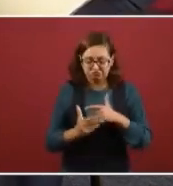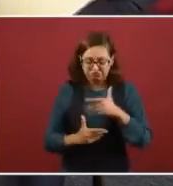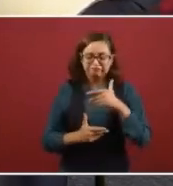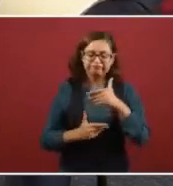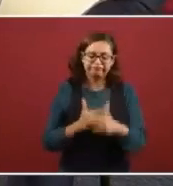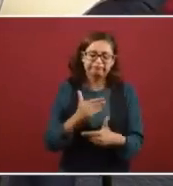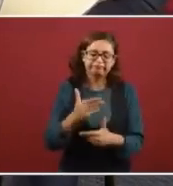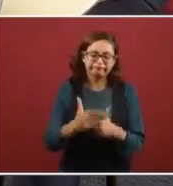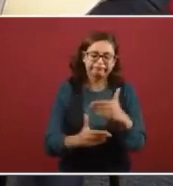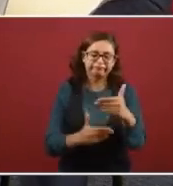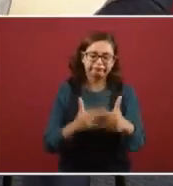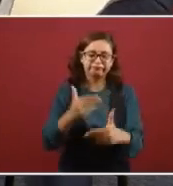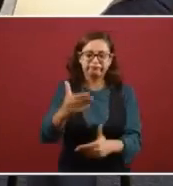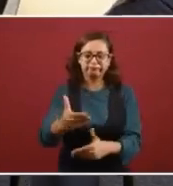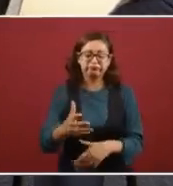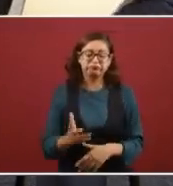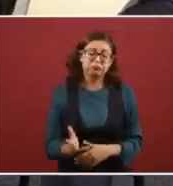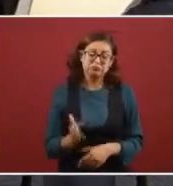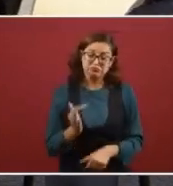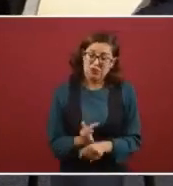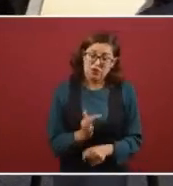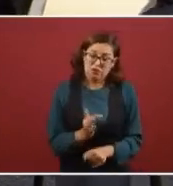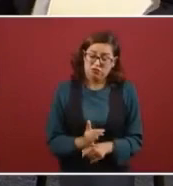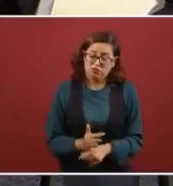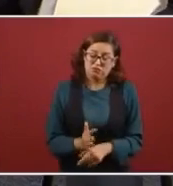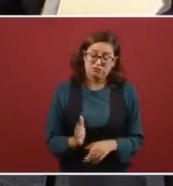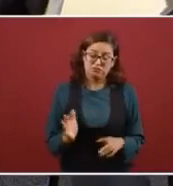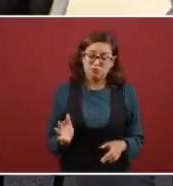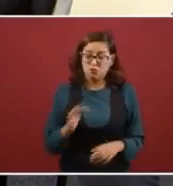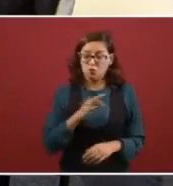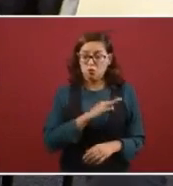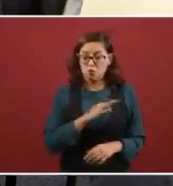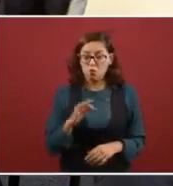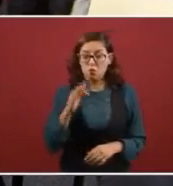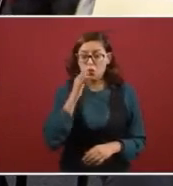and we're advancing on that matter, and that's what I can tell you